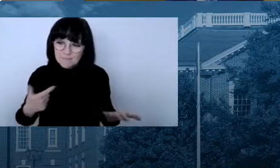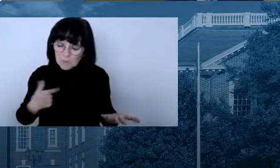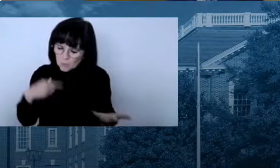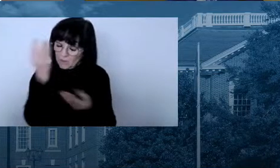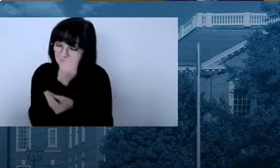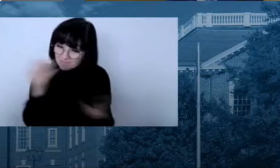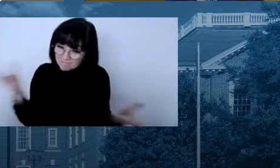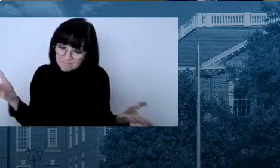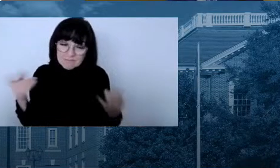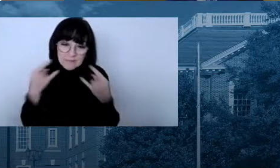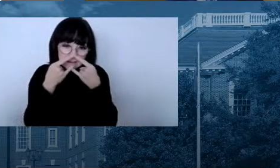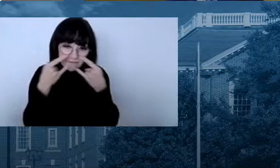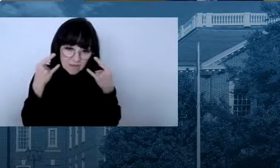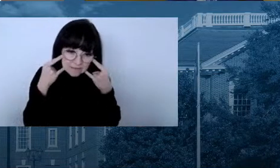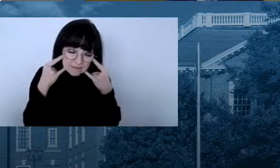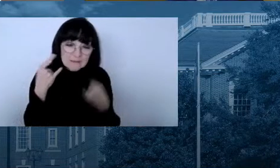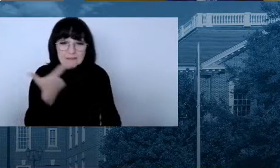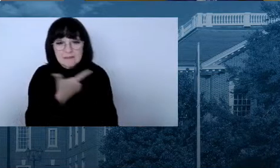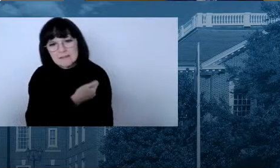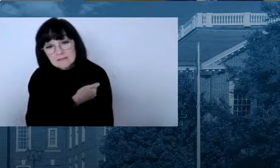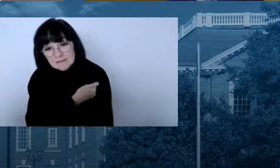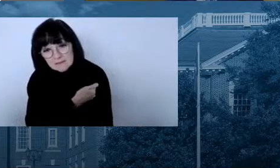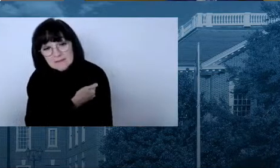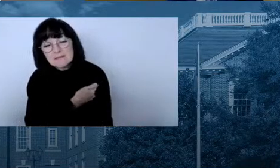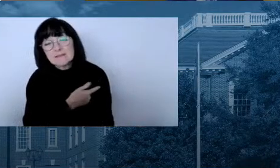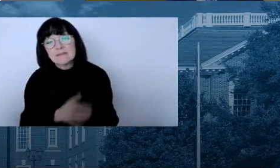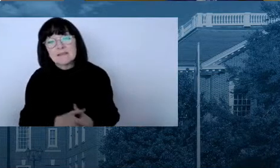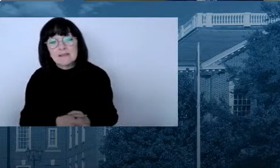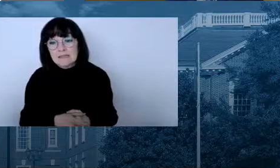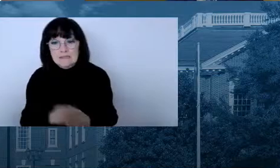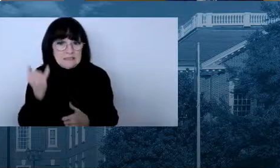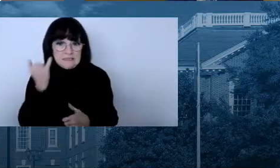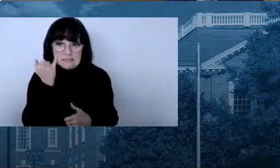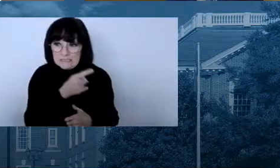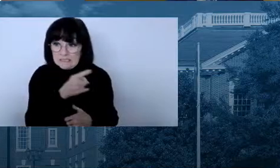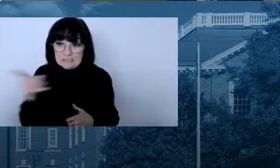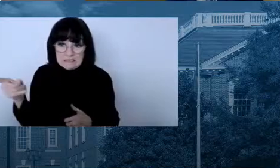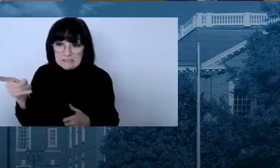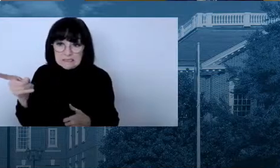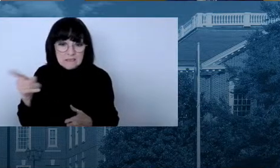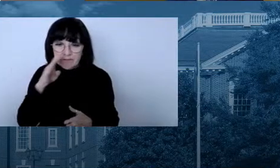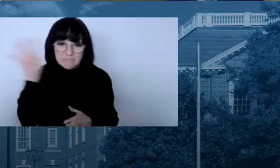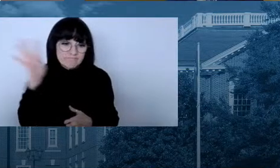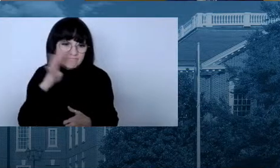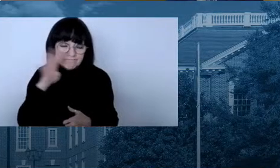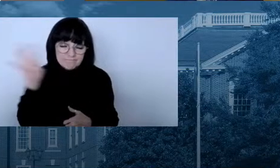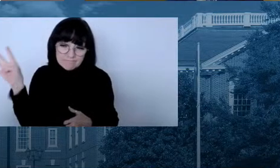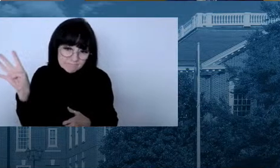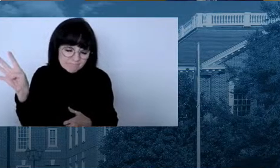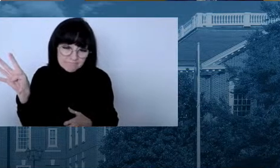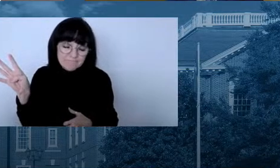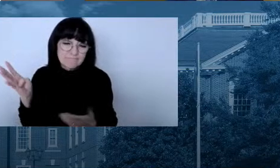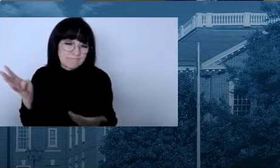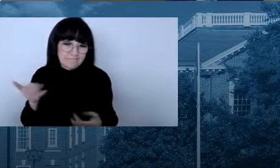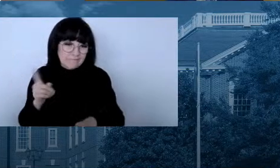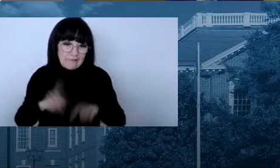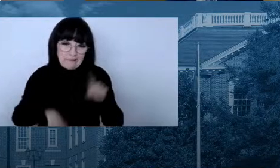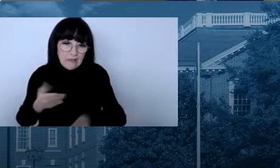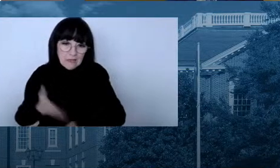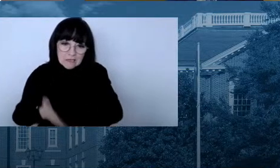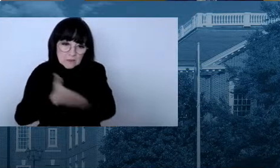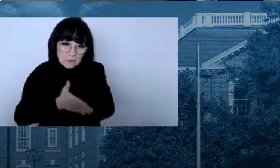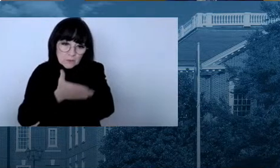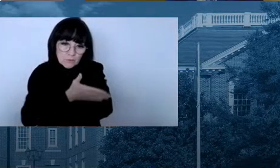it's we're not going to be able to make progress. And so I think it's time we're at a different stage, as I mentioned before.